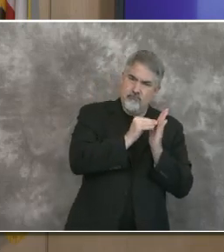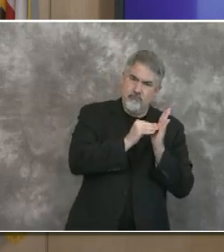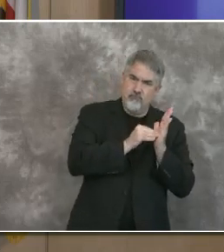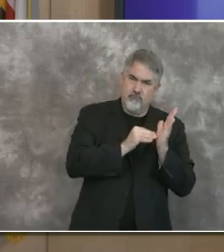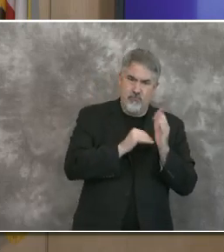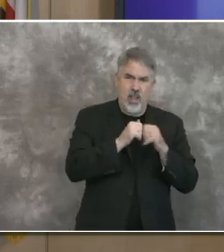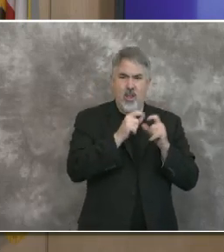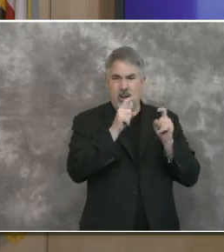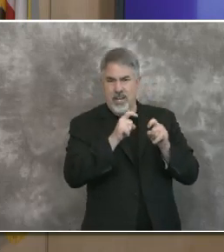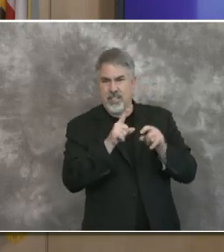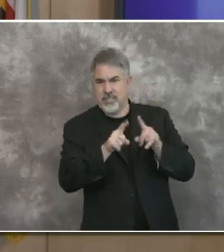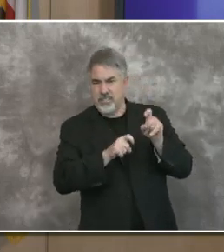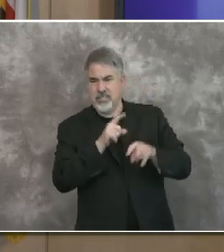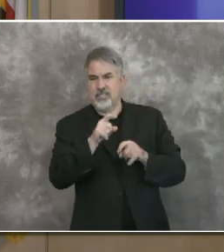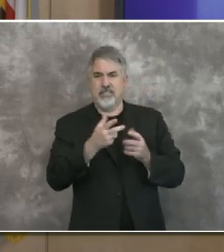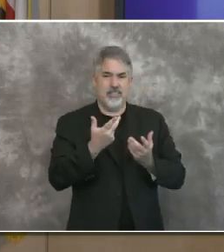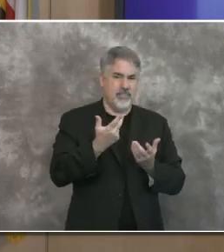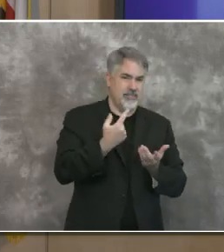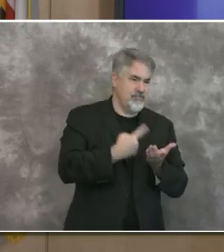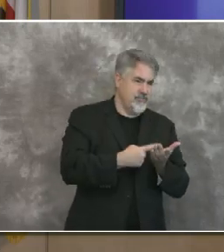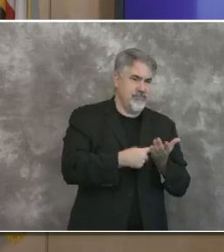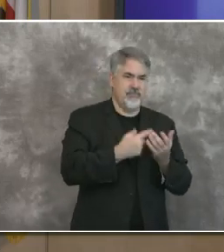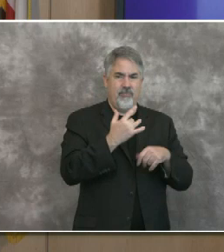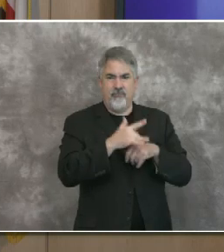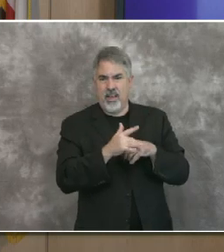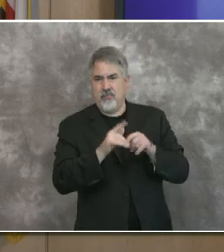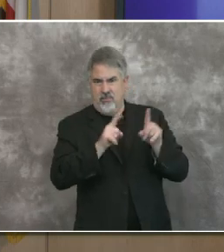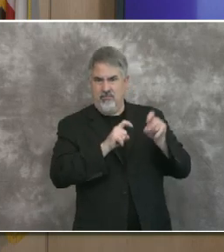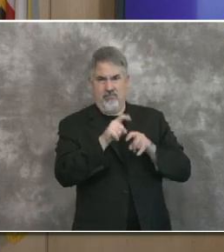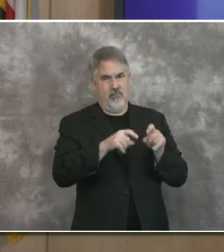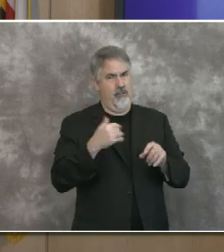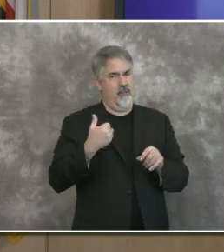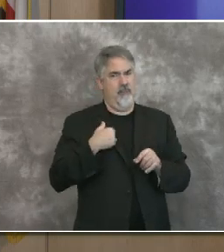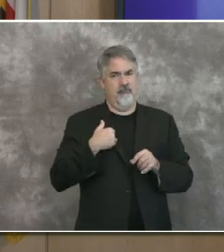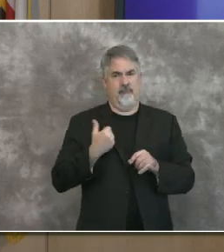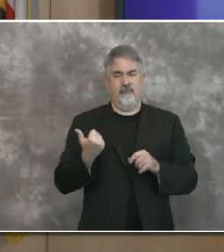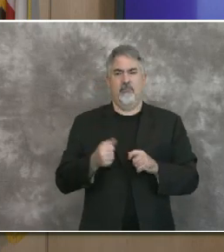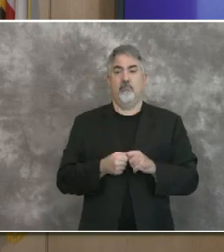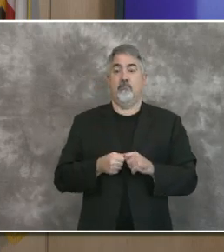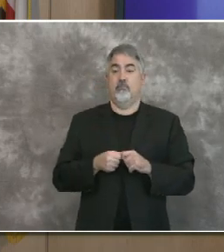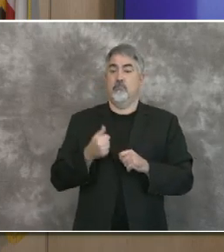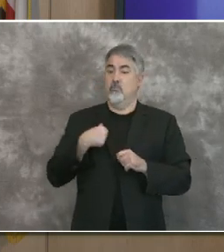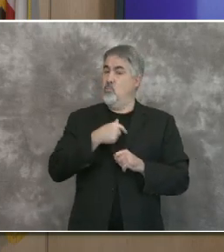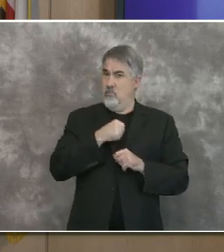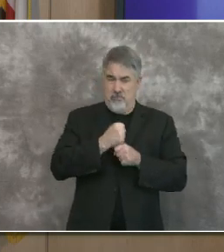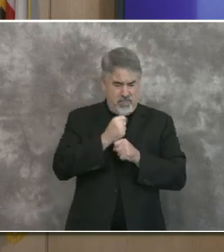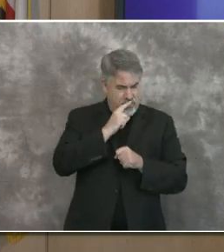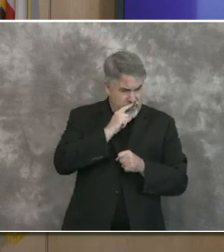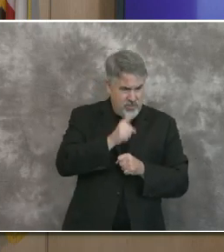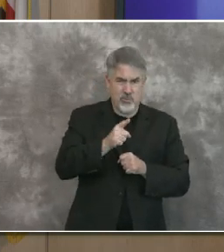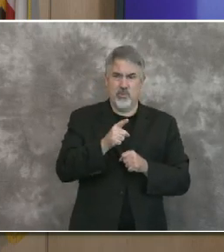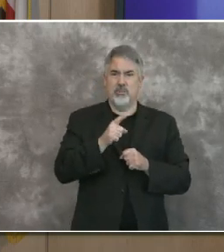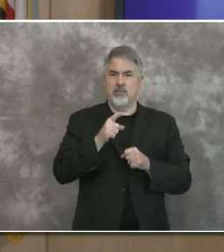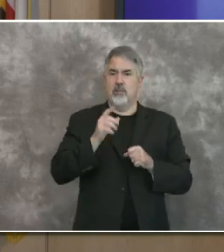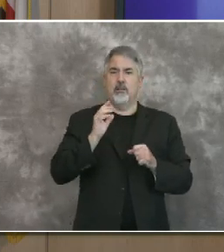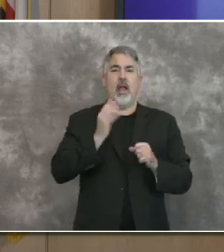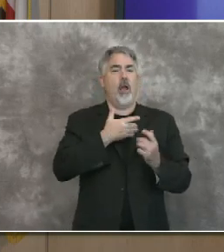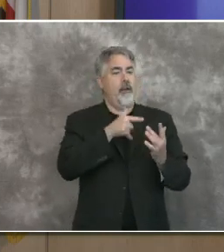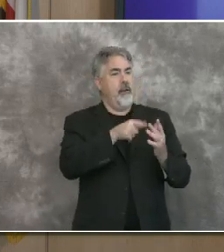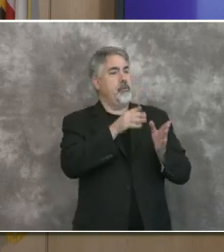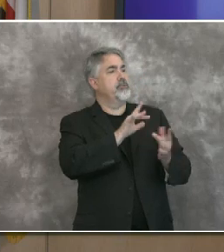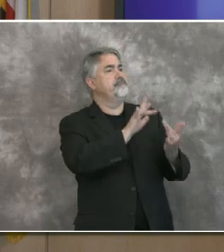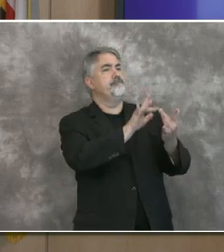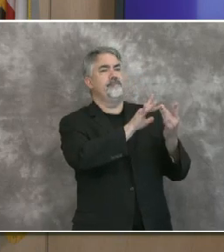look out for, the availability of services for each of them. And so we are going to ensure that our contact tracers reflect